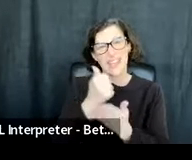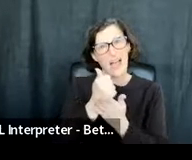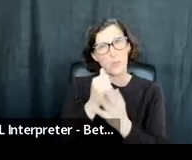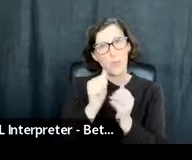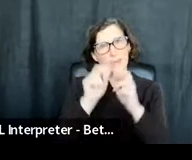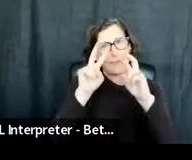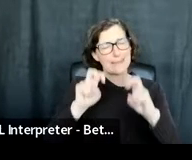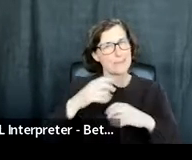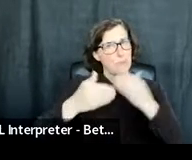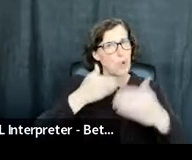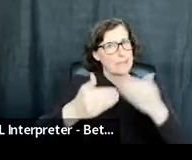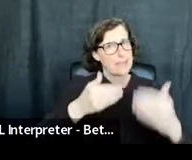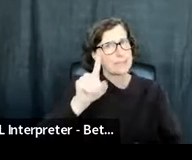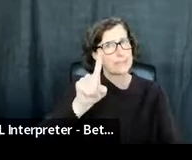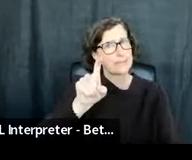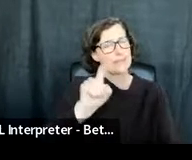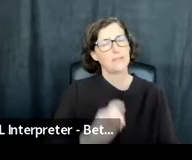process?